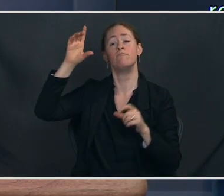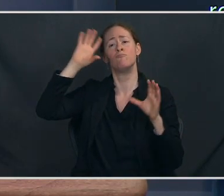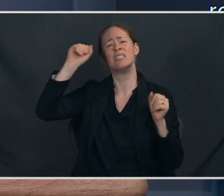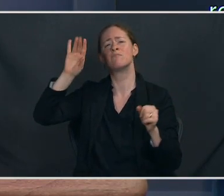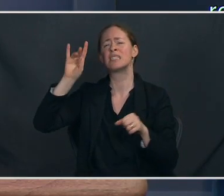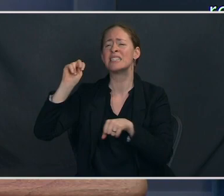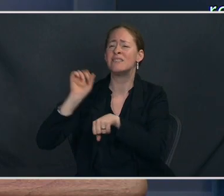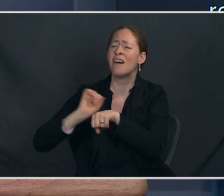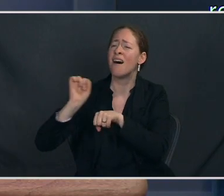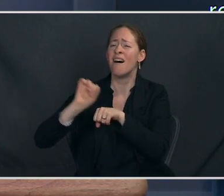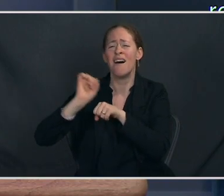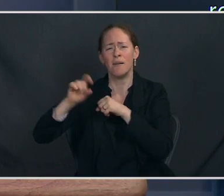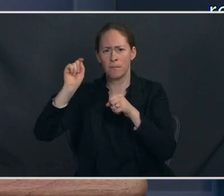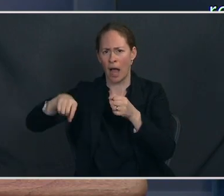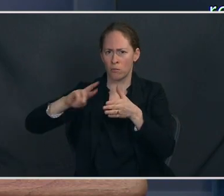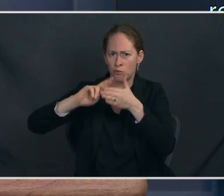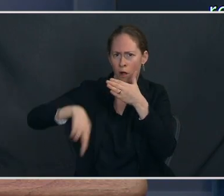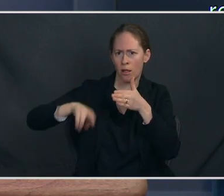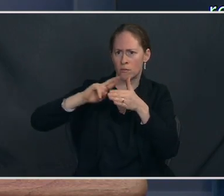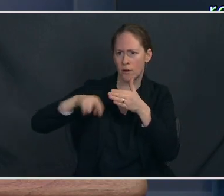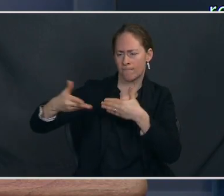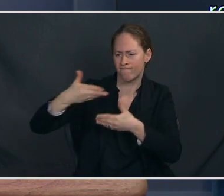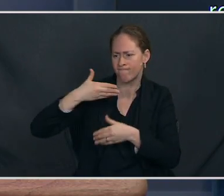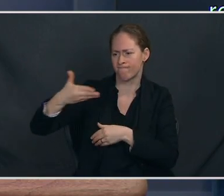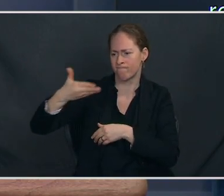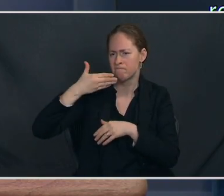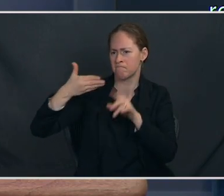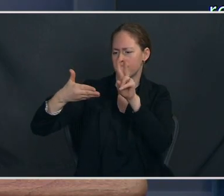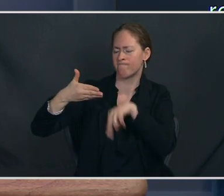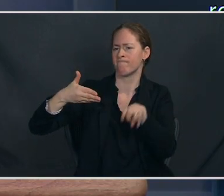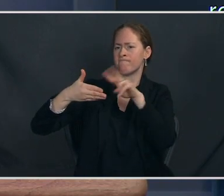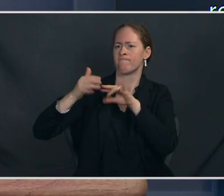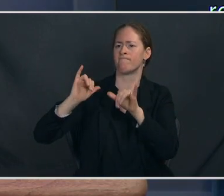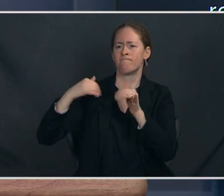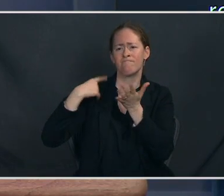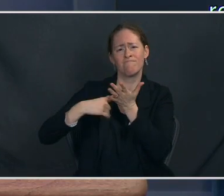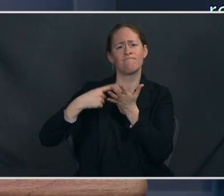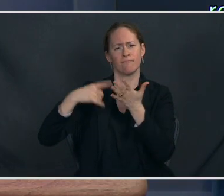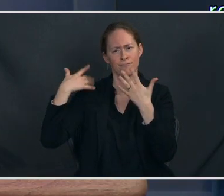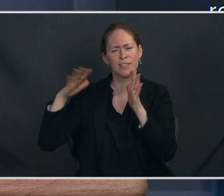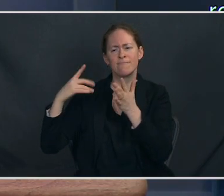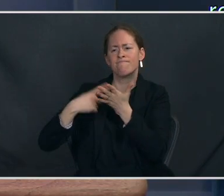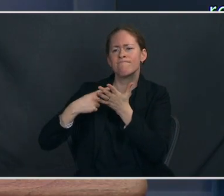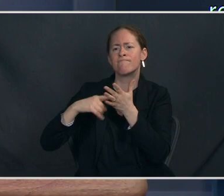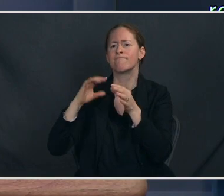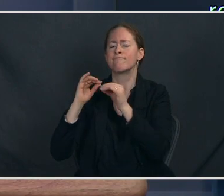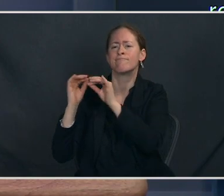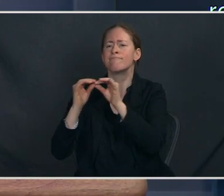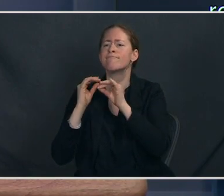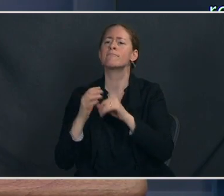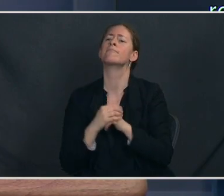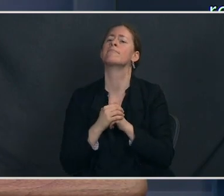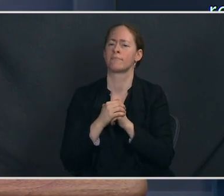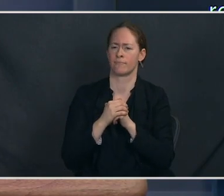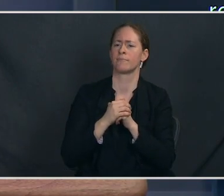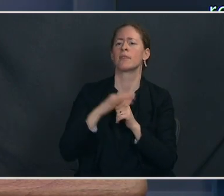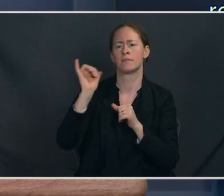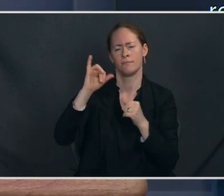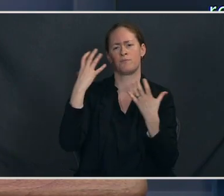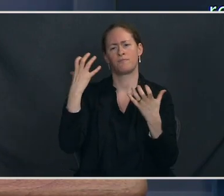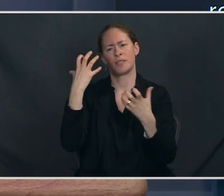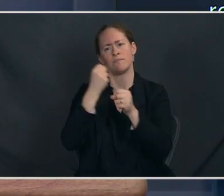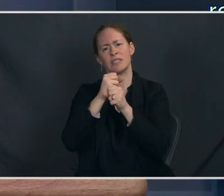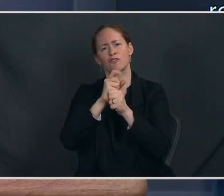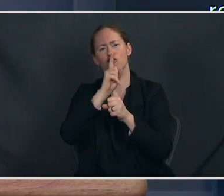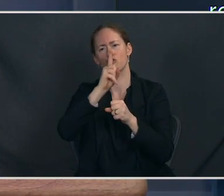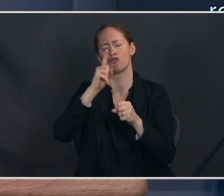results as quickly as possible. So as part of his comments yesterday, he also talked about his desire to ensure there's greater availability in